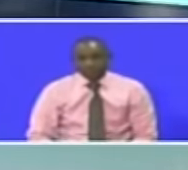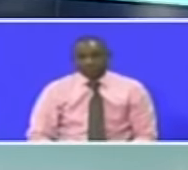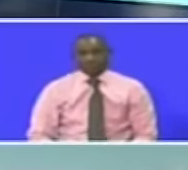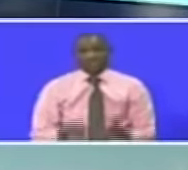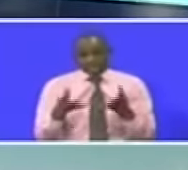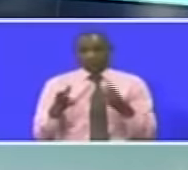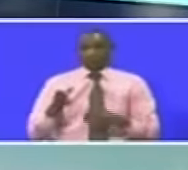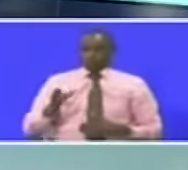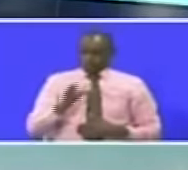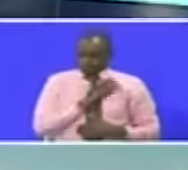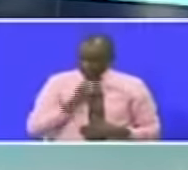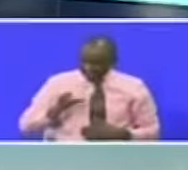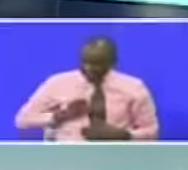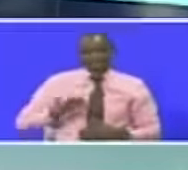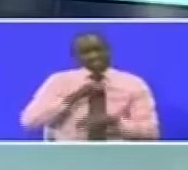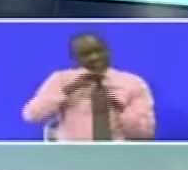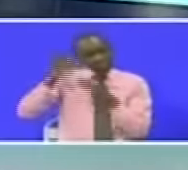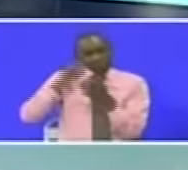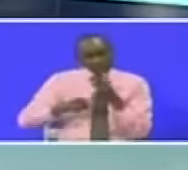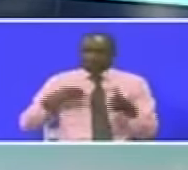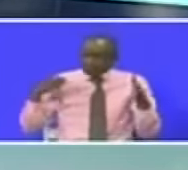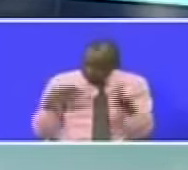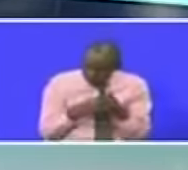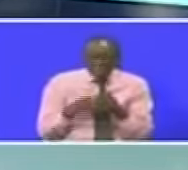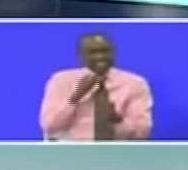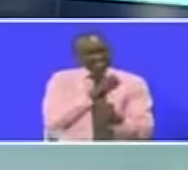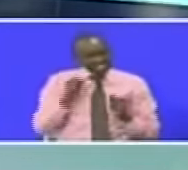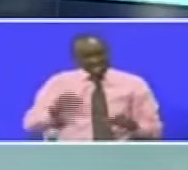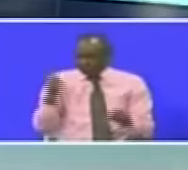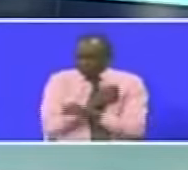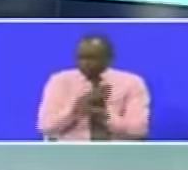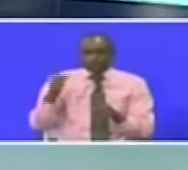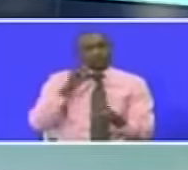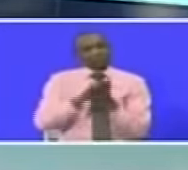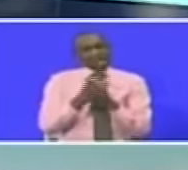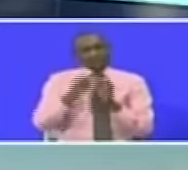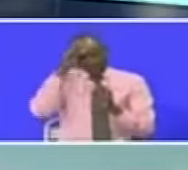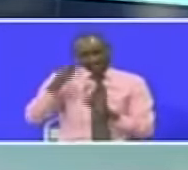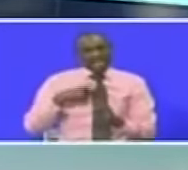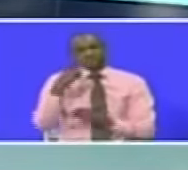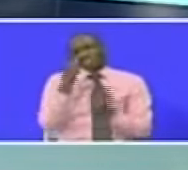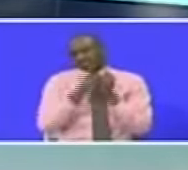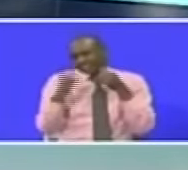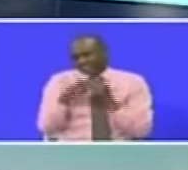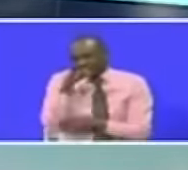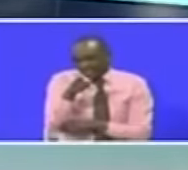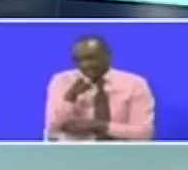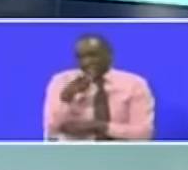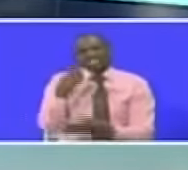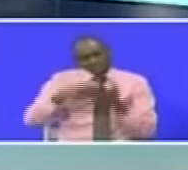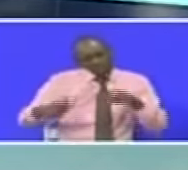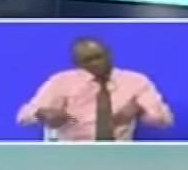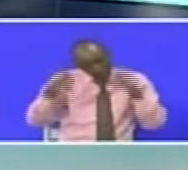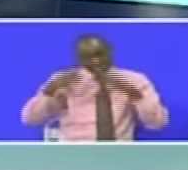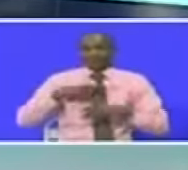Oversight Committee in the National Assembly is proposing barring senators from running for the gubernatorial seats in 2017, citing a conflict